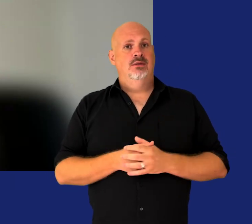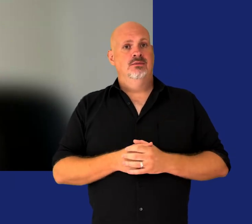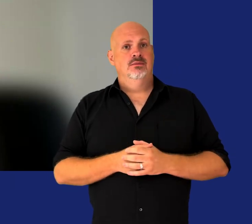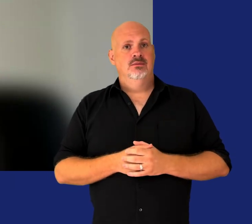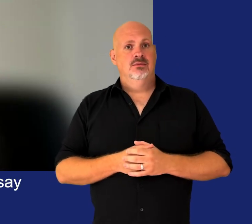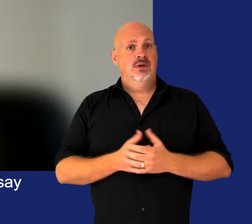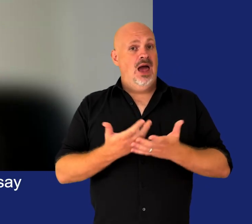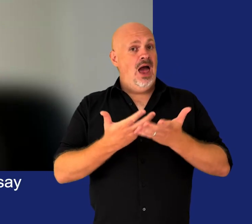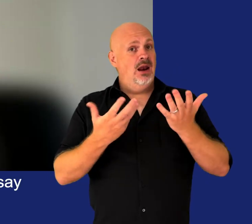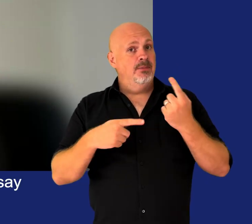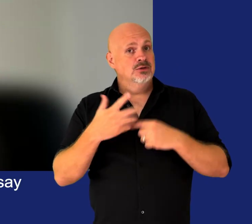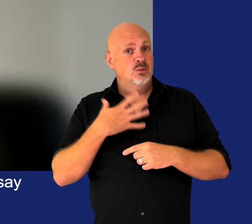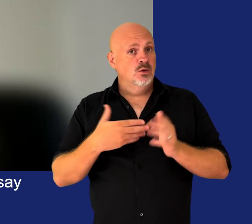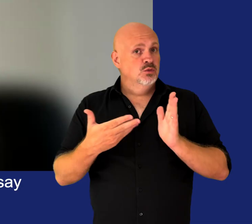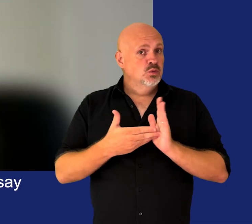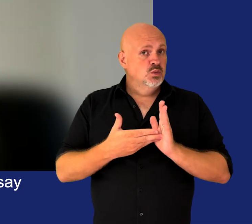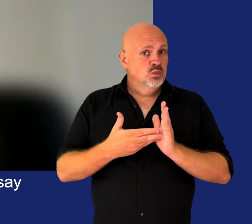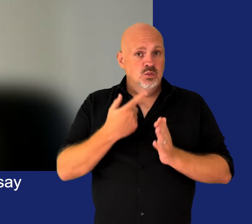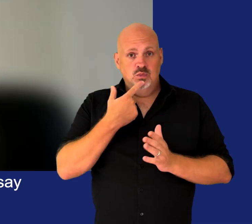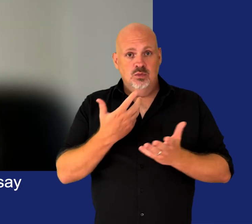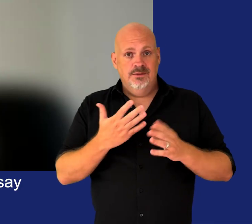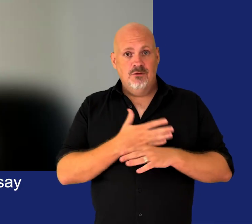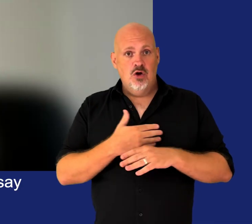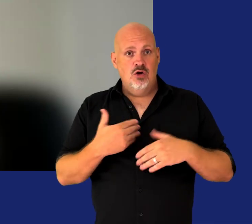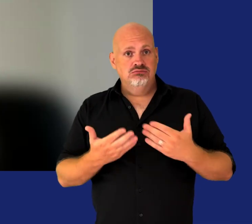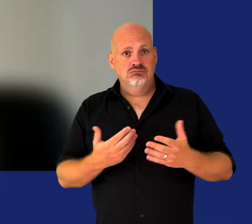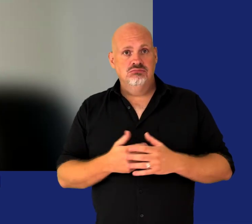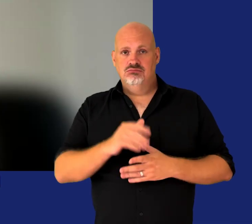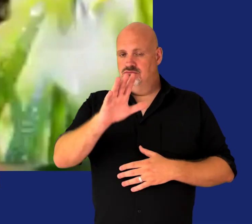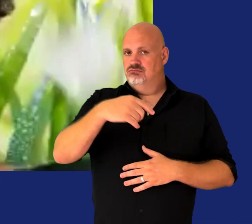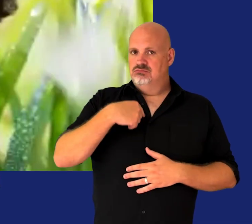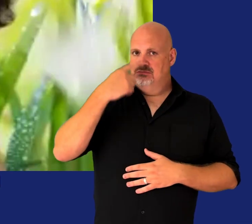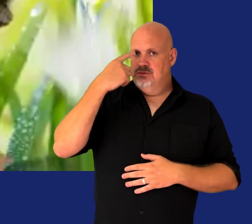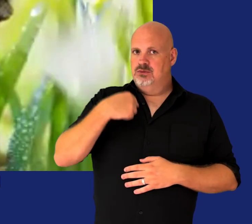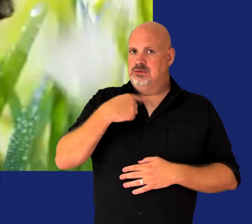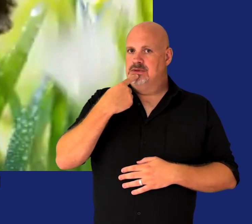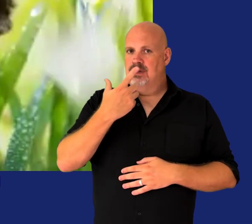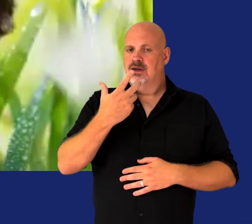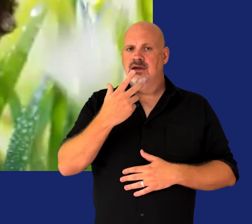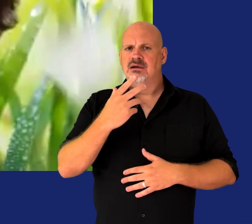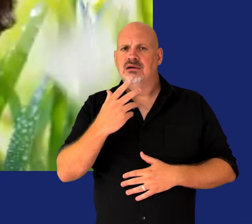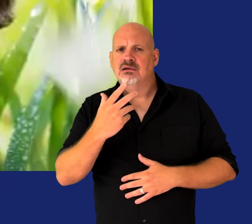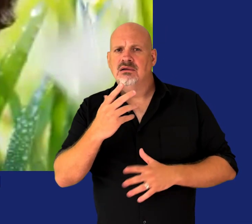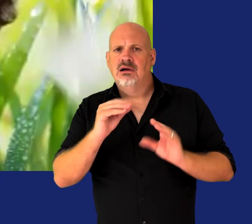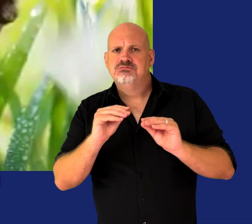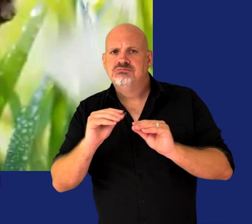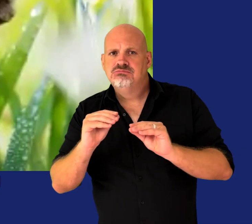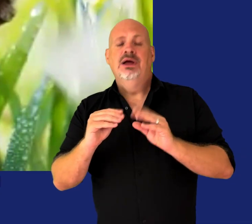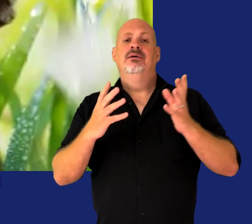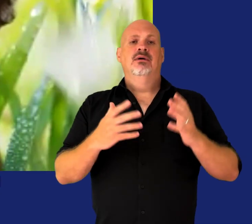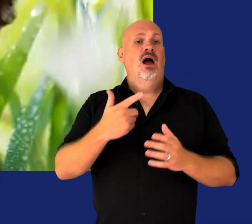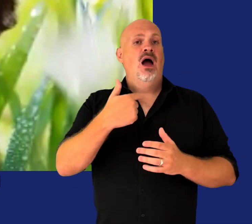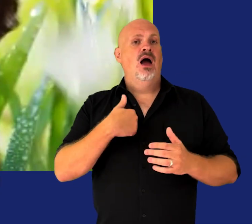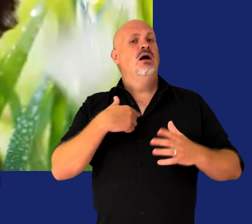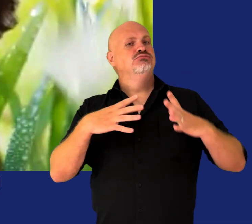Okay. Anything else anybody like to say before we move on? I think I would have an open mind